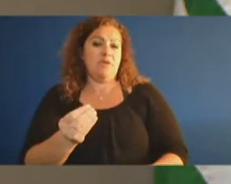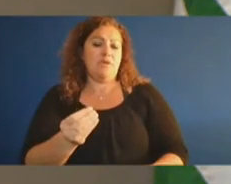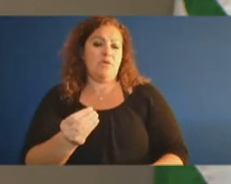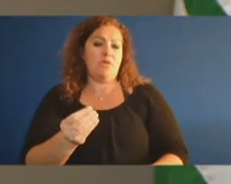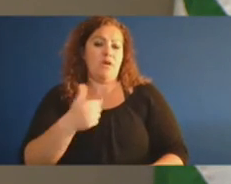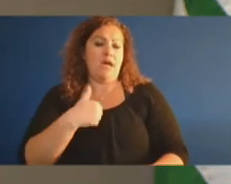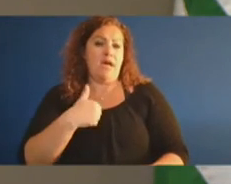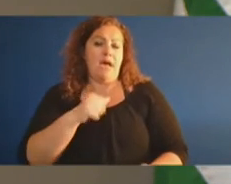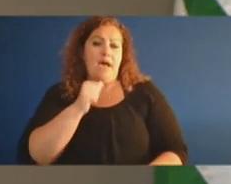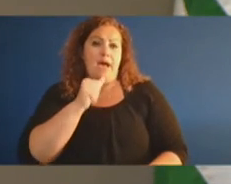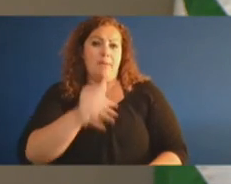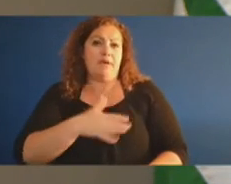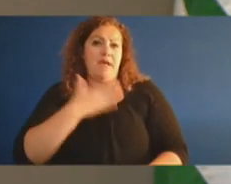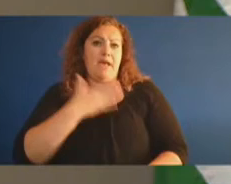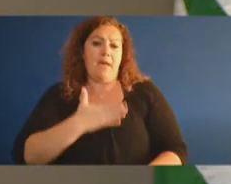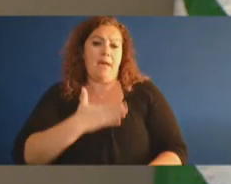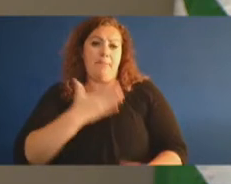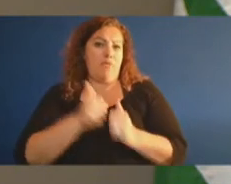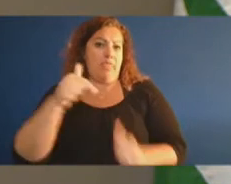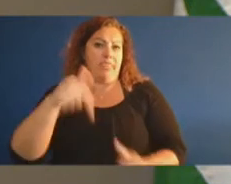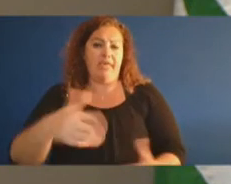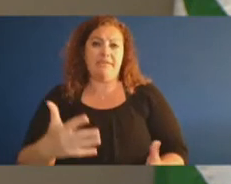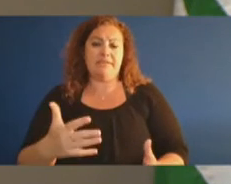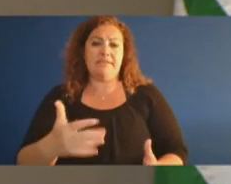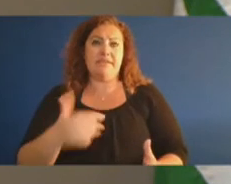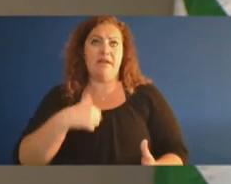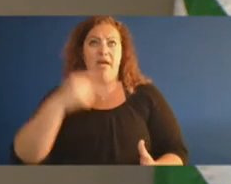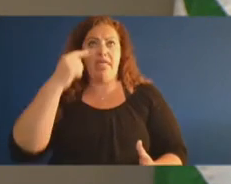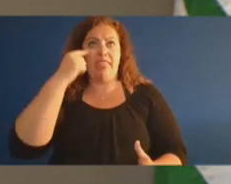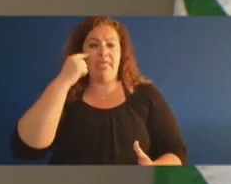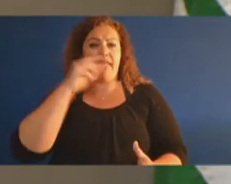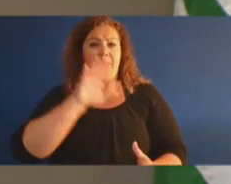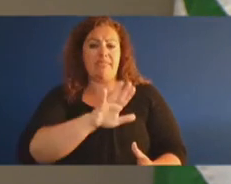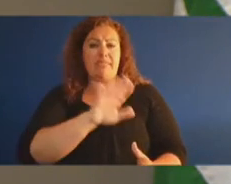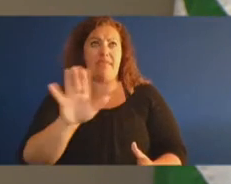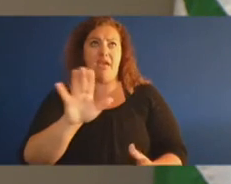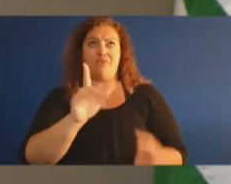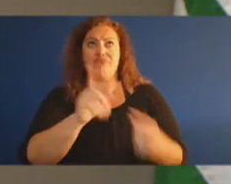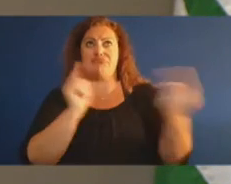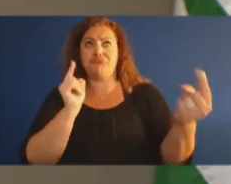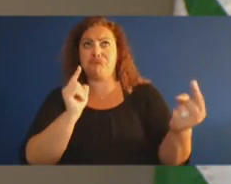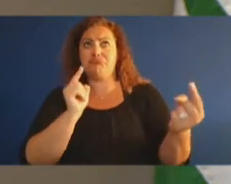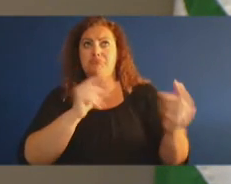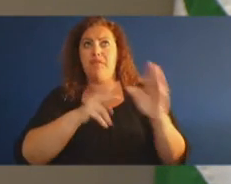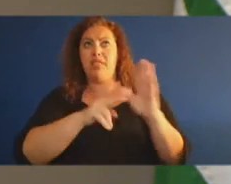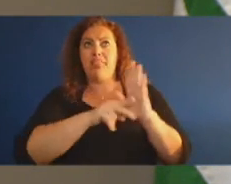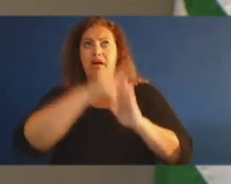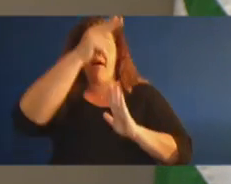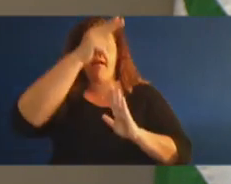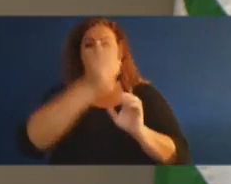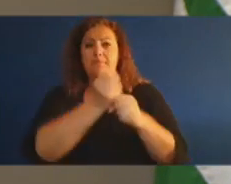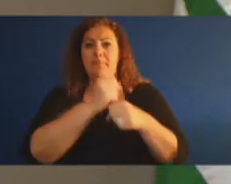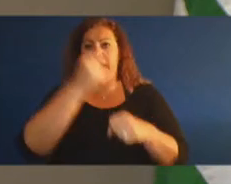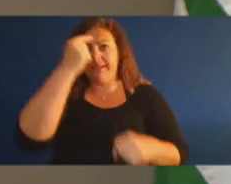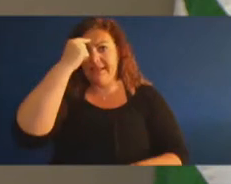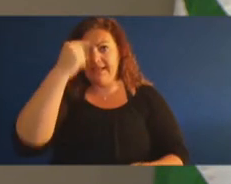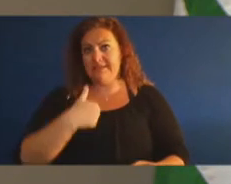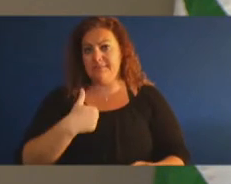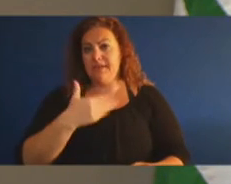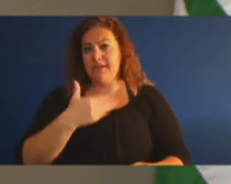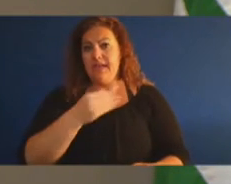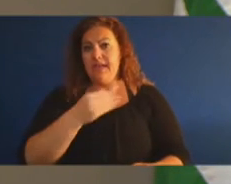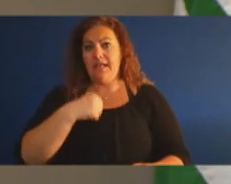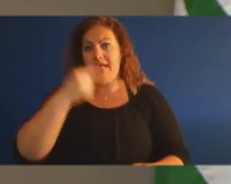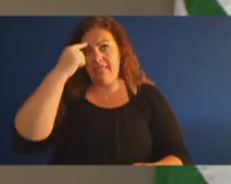not happy with this uh I I think the objections to the height uh make a lot of sense to me and I think the logic that